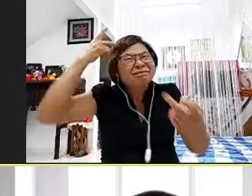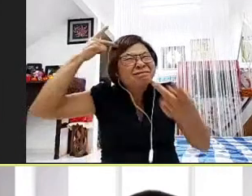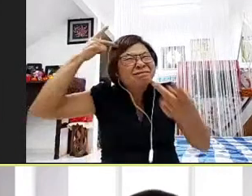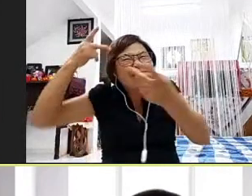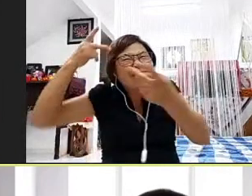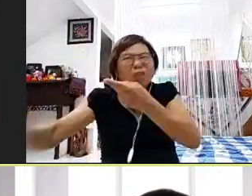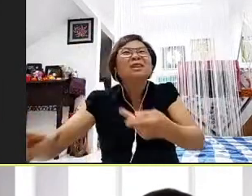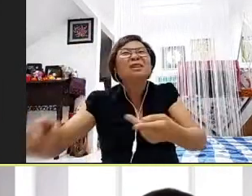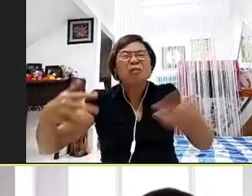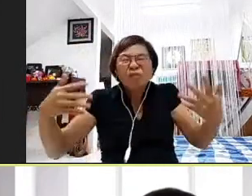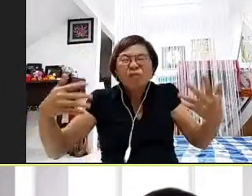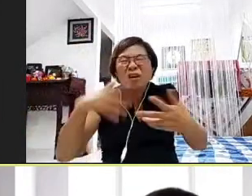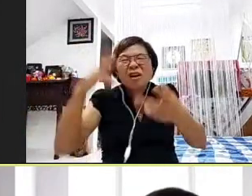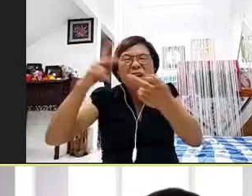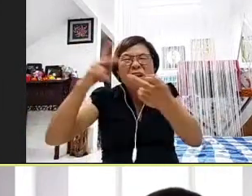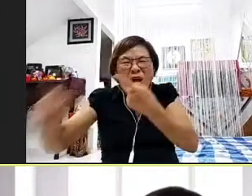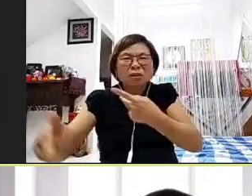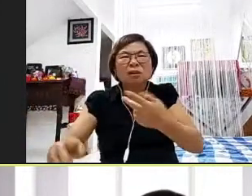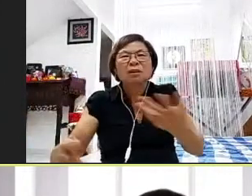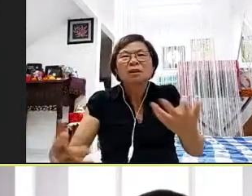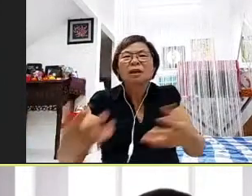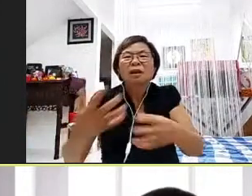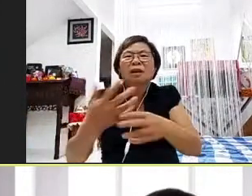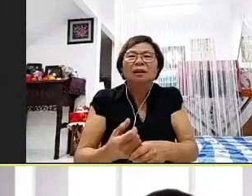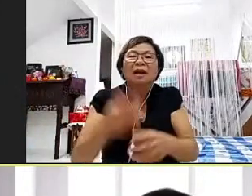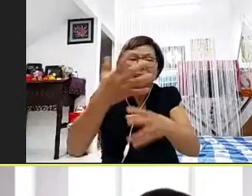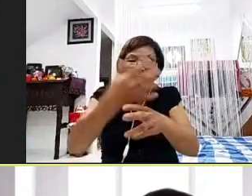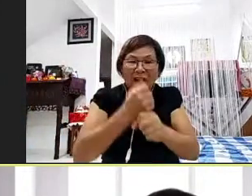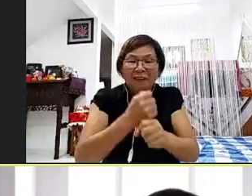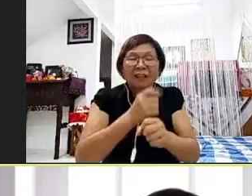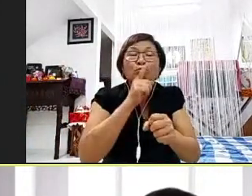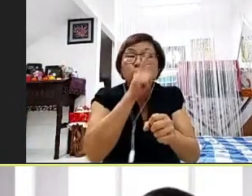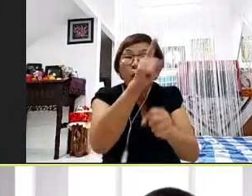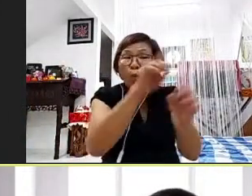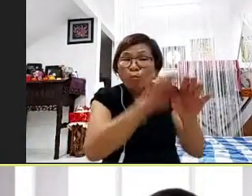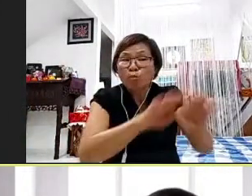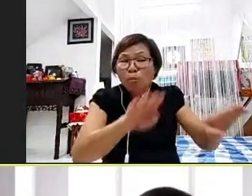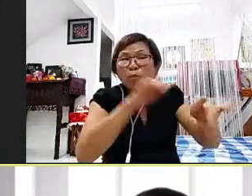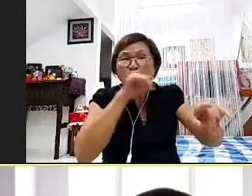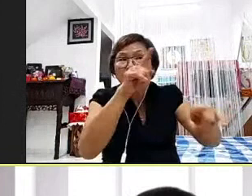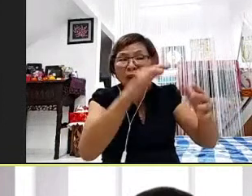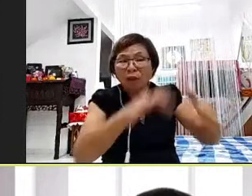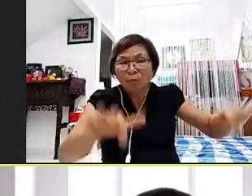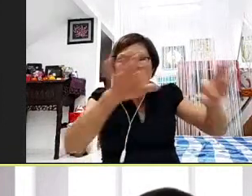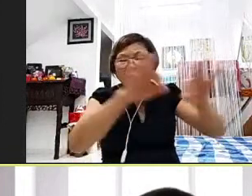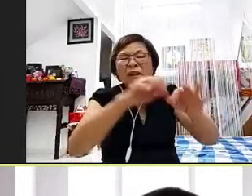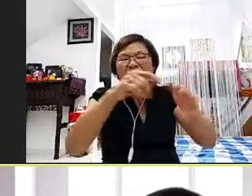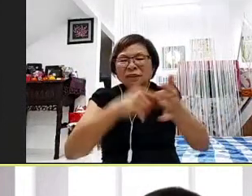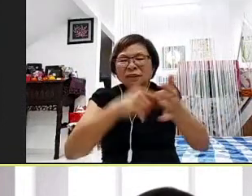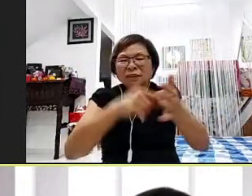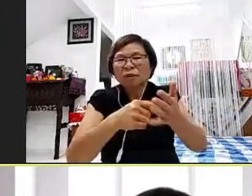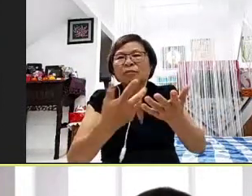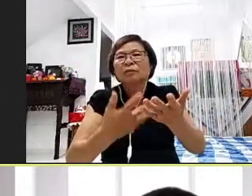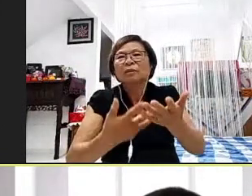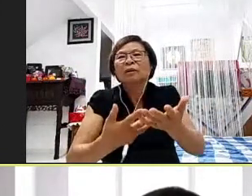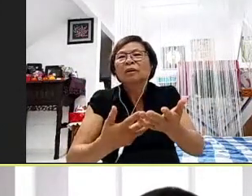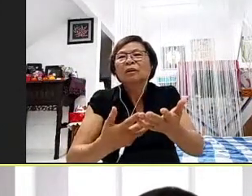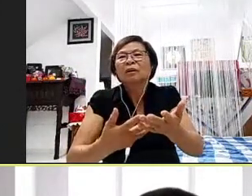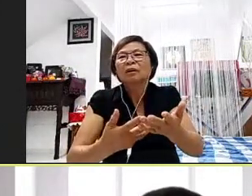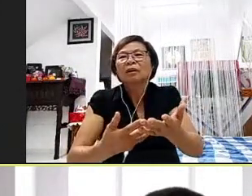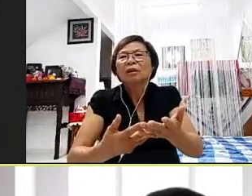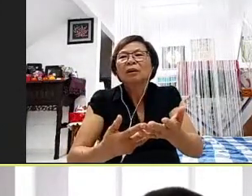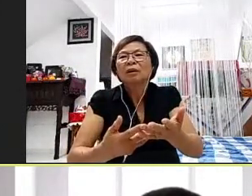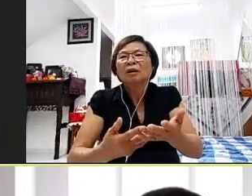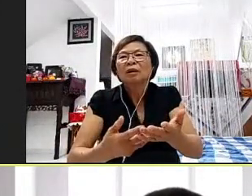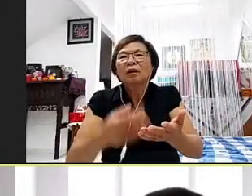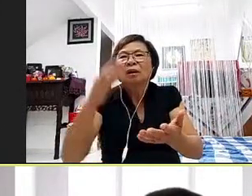illogical. Of course, getting the facts is important, but sometimes we need another method to complement the factual